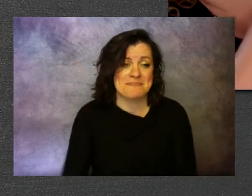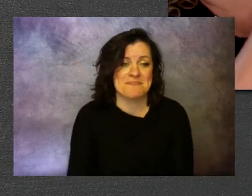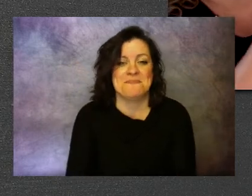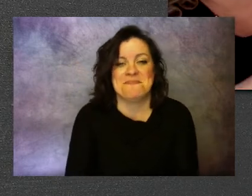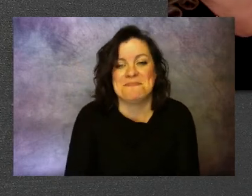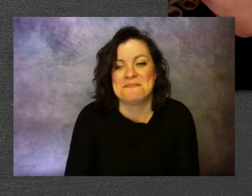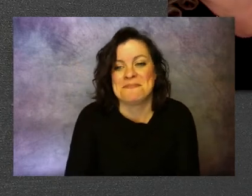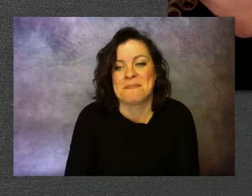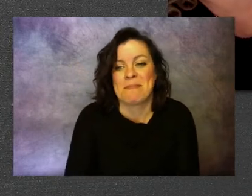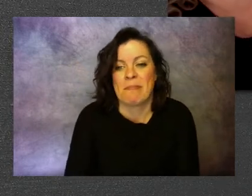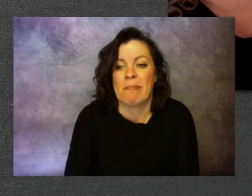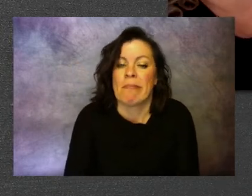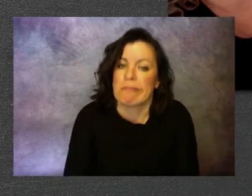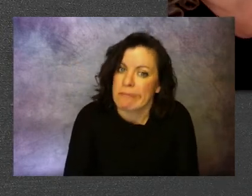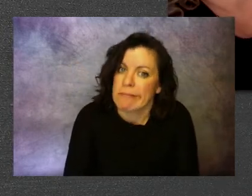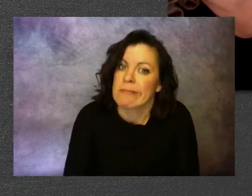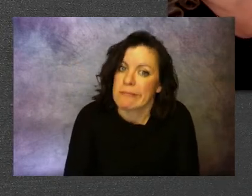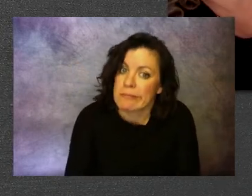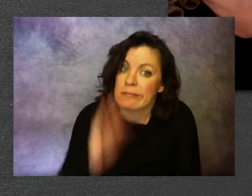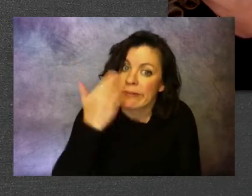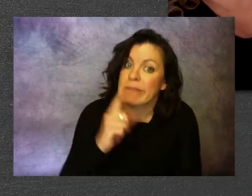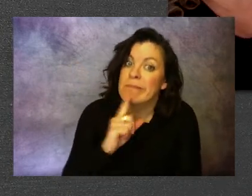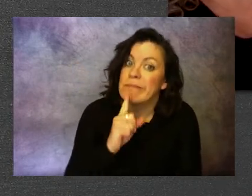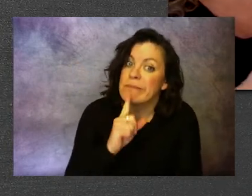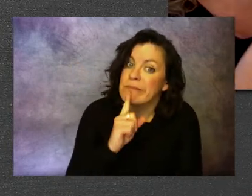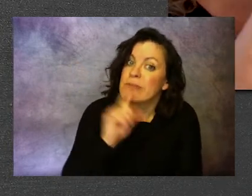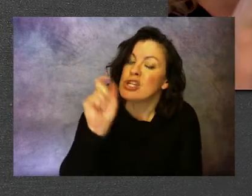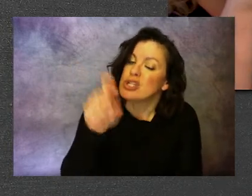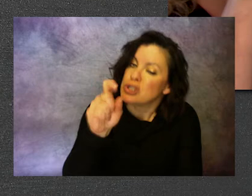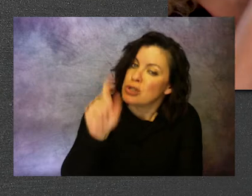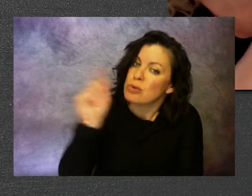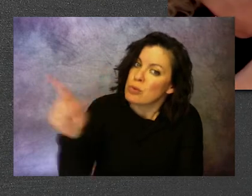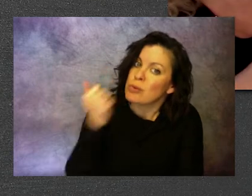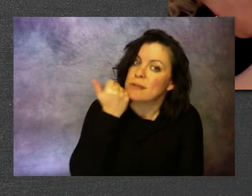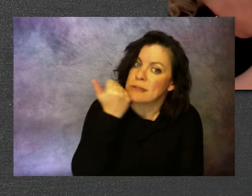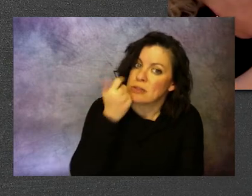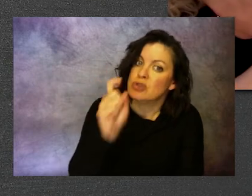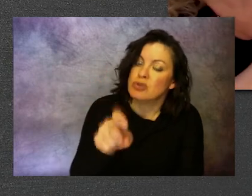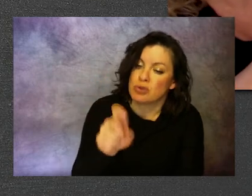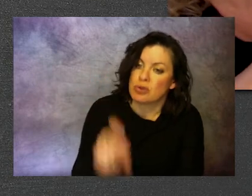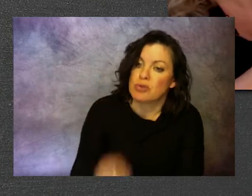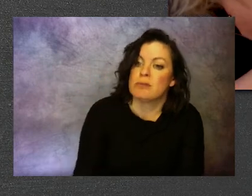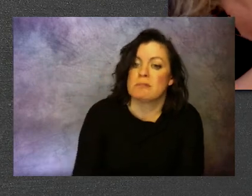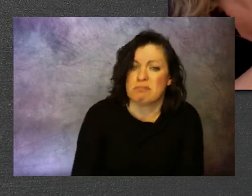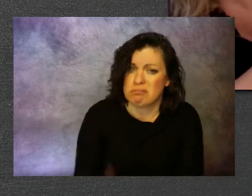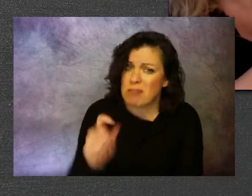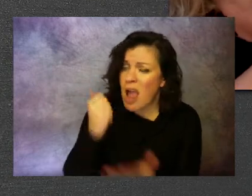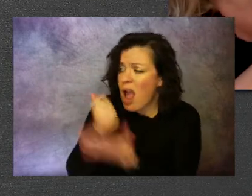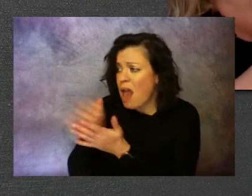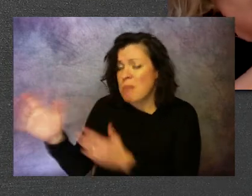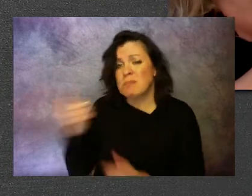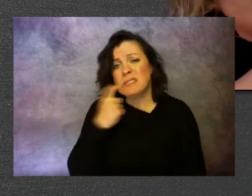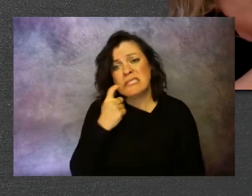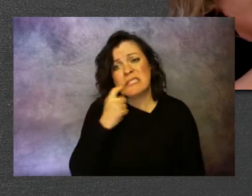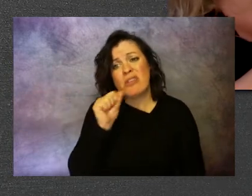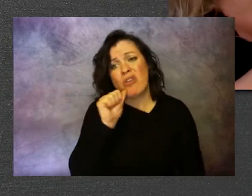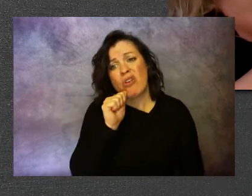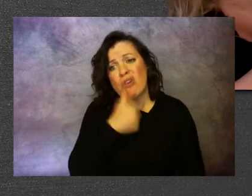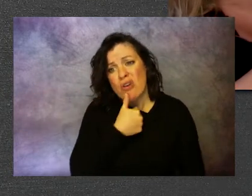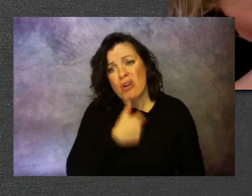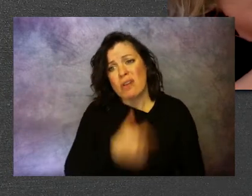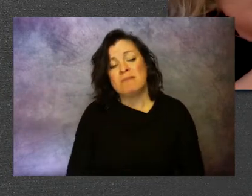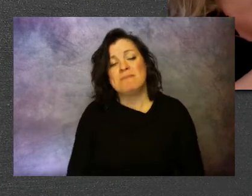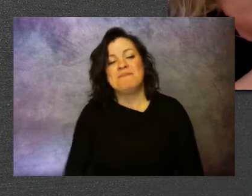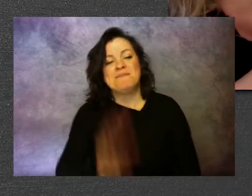I'm thinking he probably should. I bet the dentist could help him get that taken care of. Grandpa